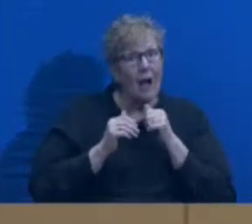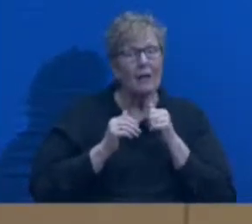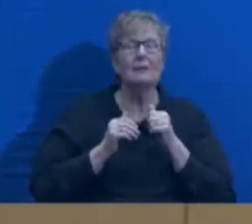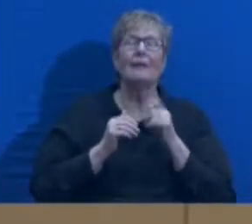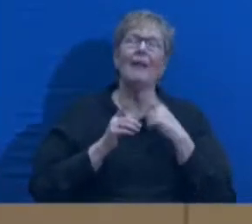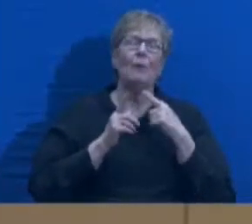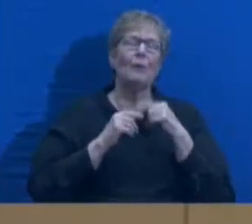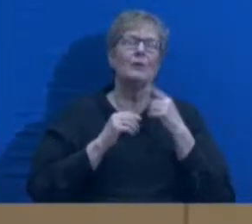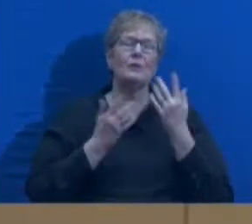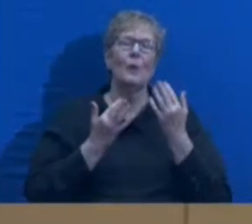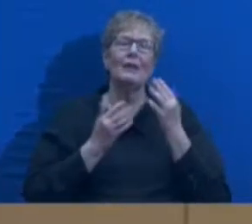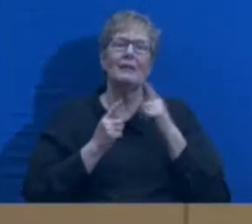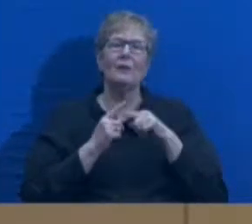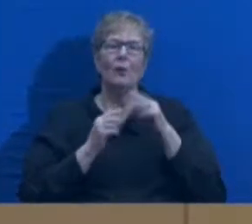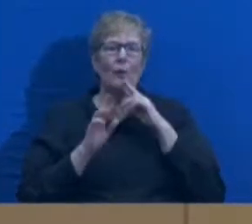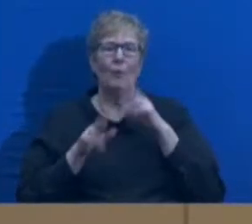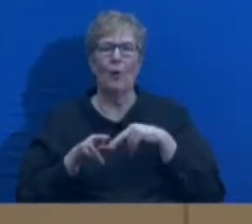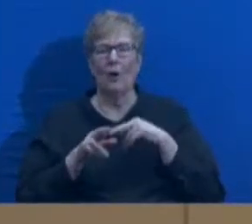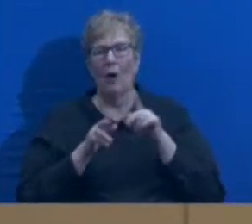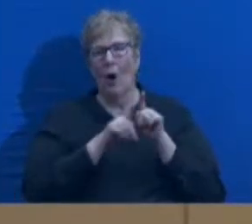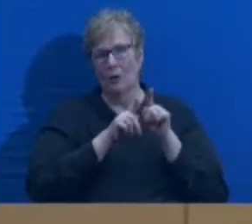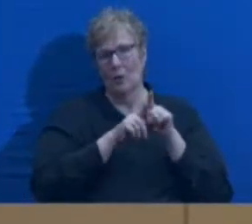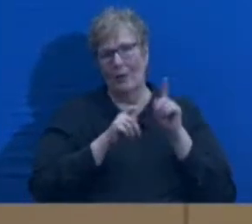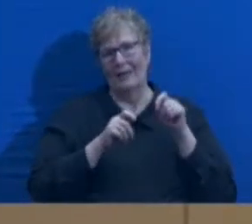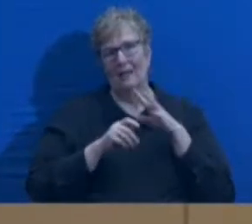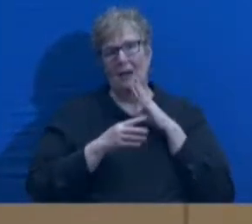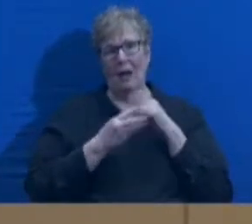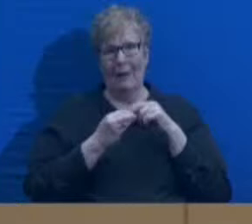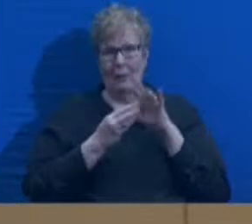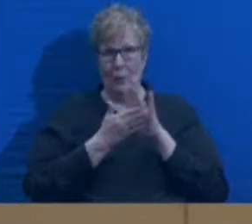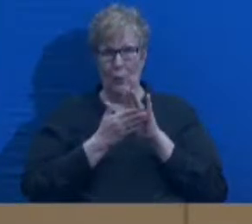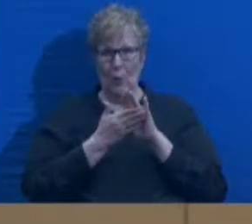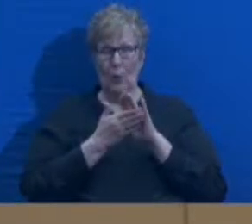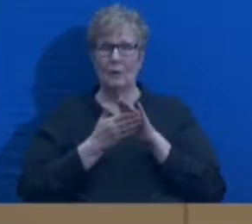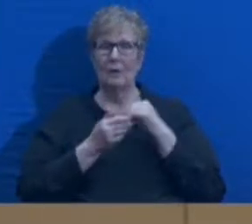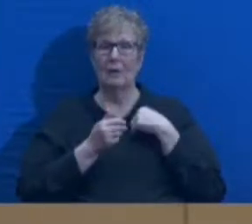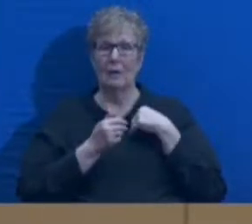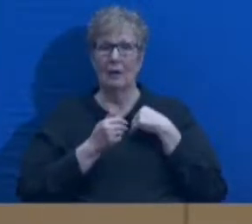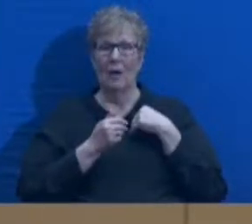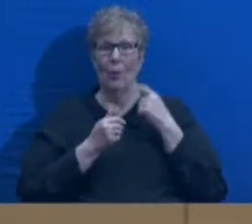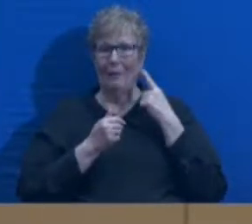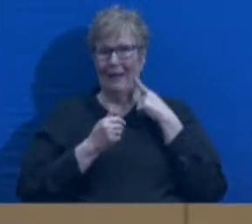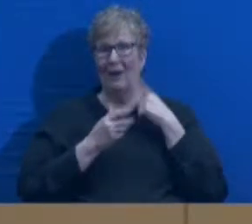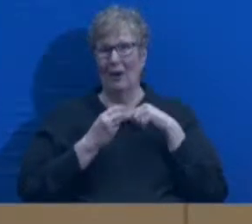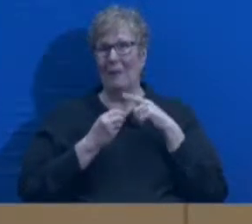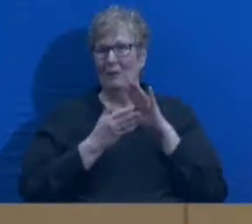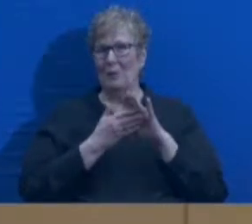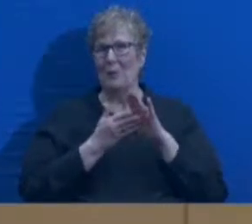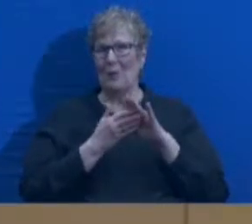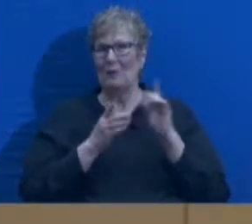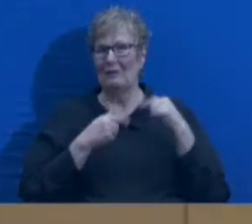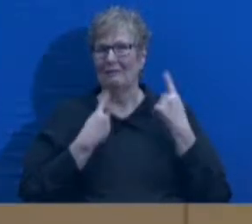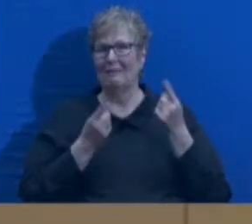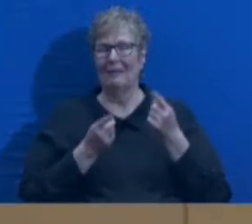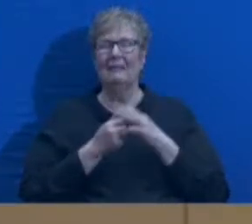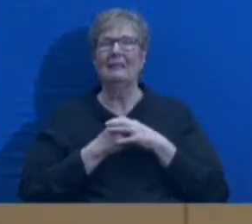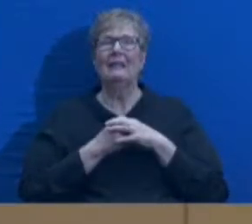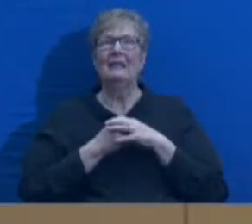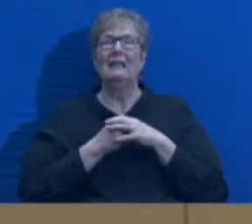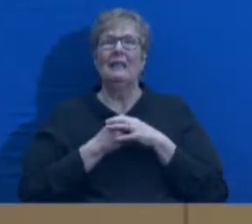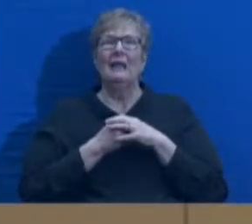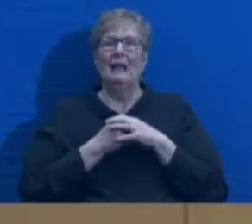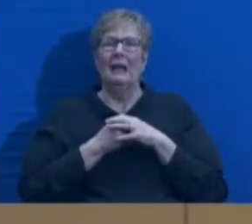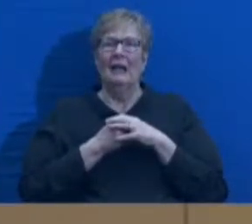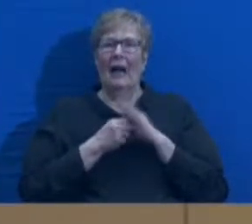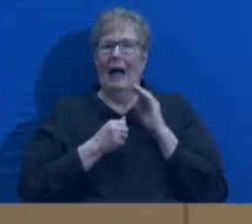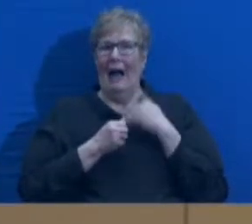I also wanted to talk a little bit about schools. We've been hearing a lot about that at all levels in the media lately.